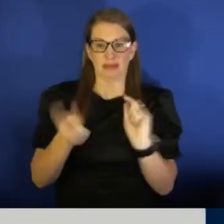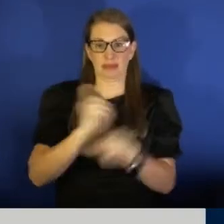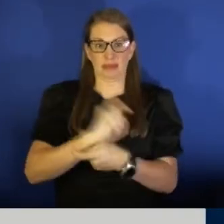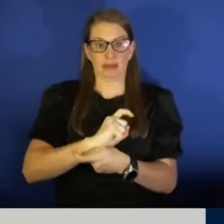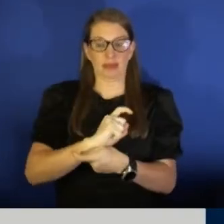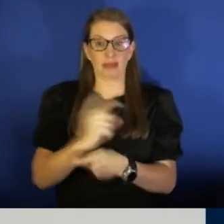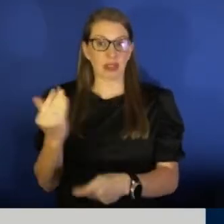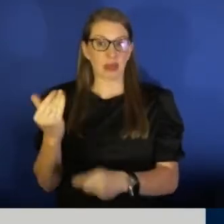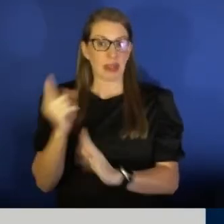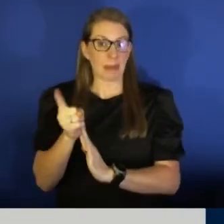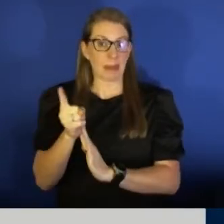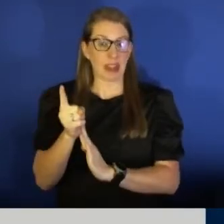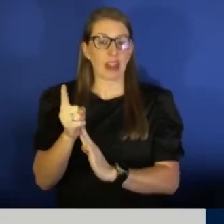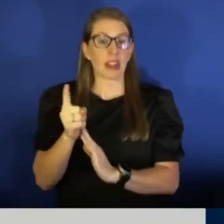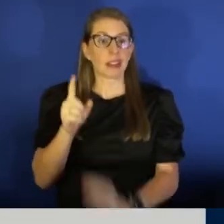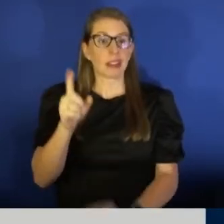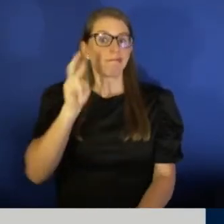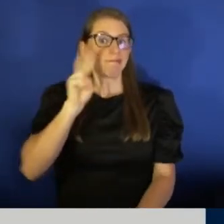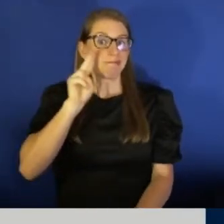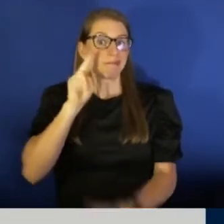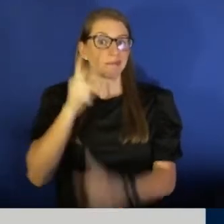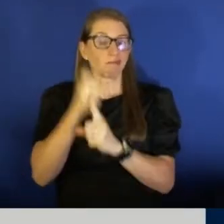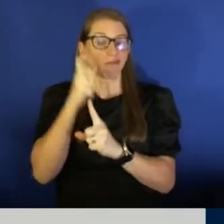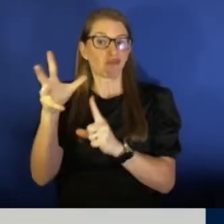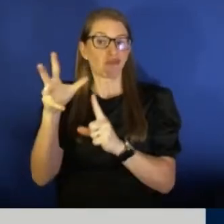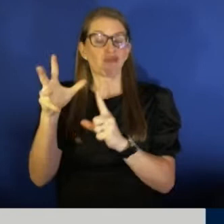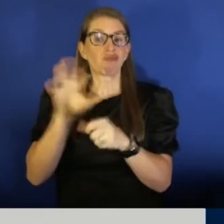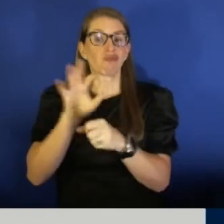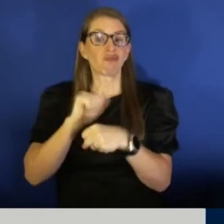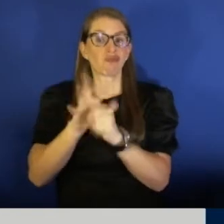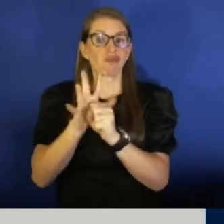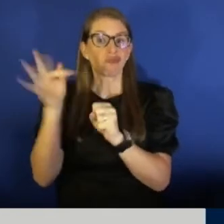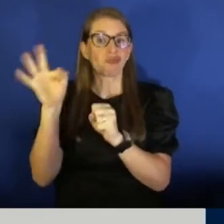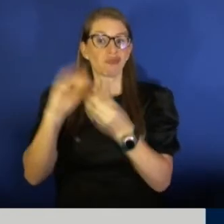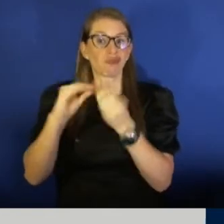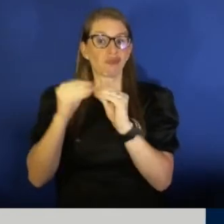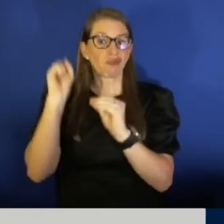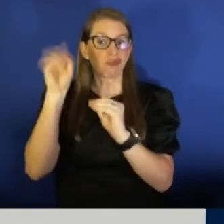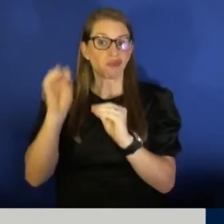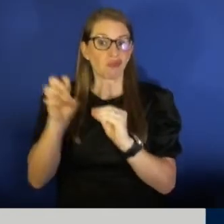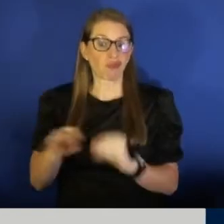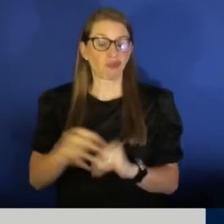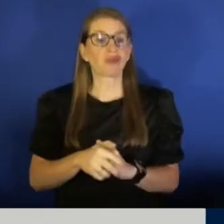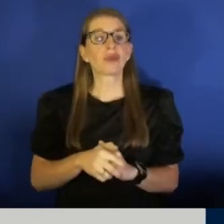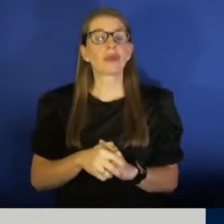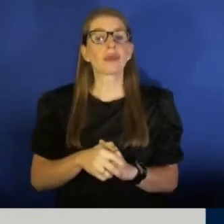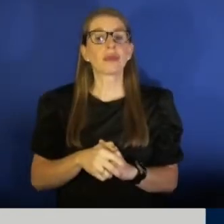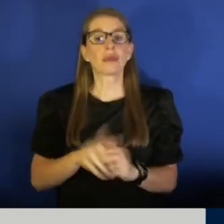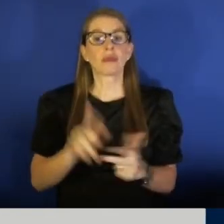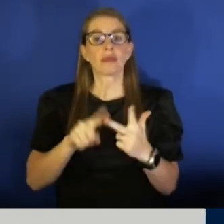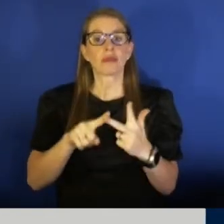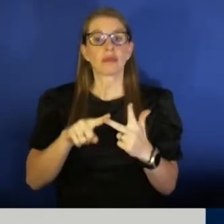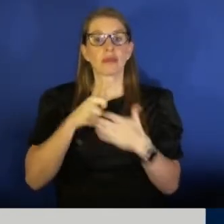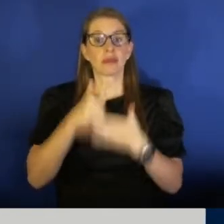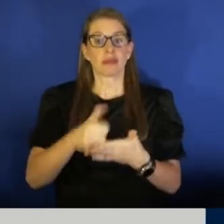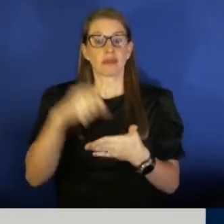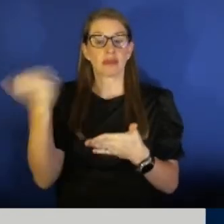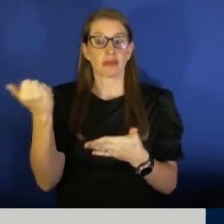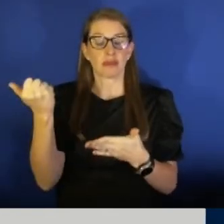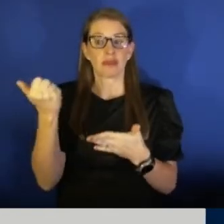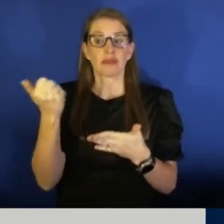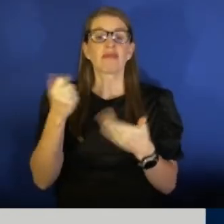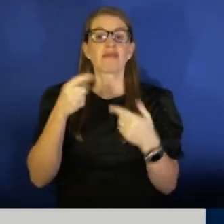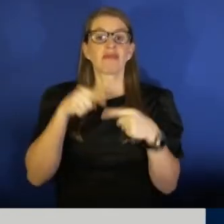minutes, Dr. Hawkinson will join us with the latest COVID-19 numbers and headlines, and helping others as they navigate the